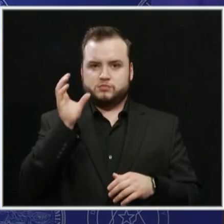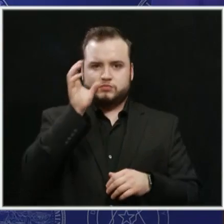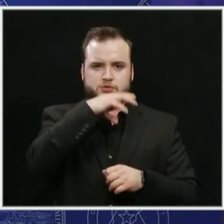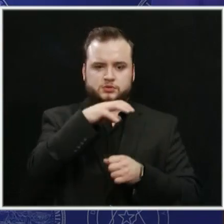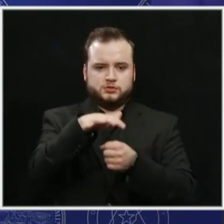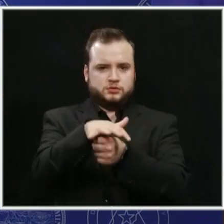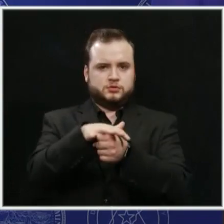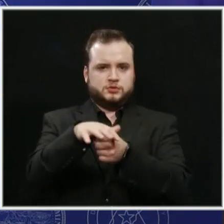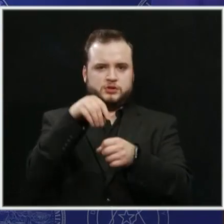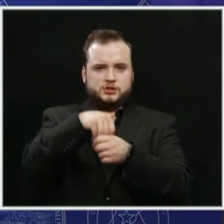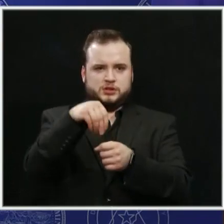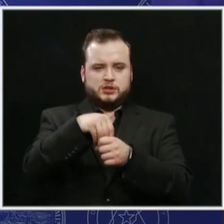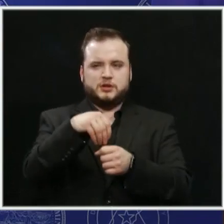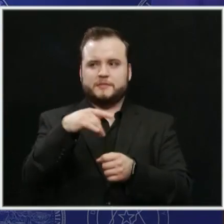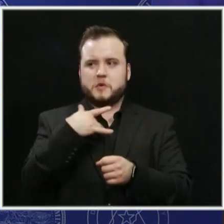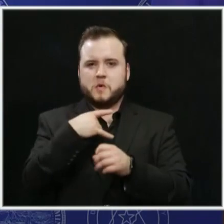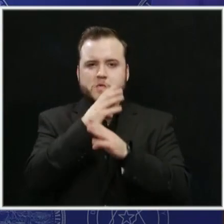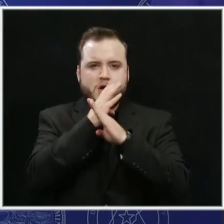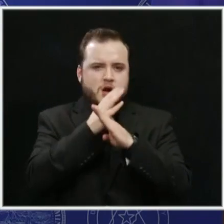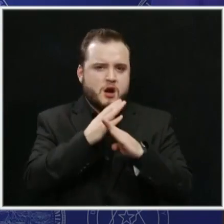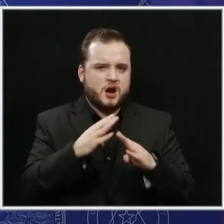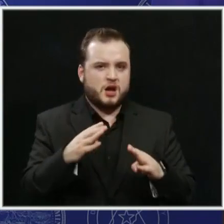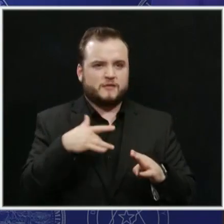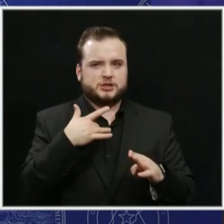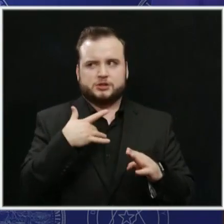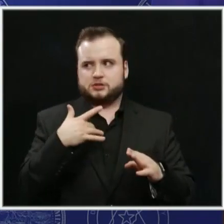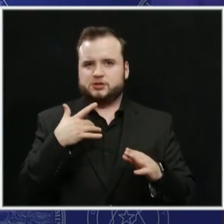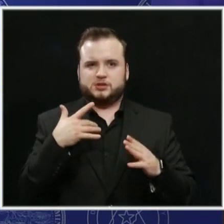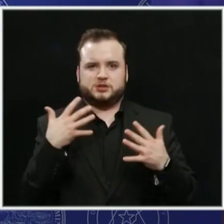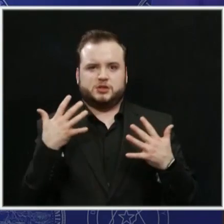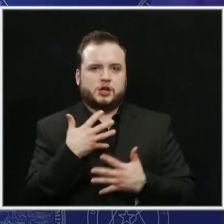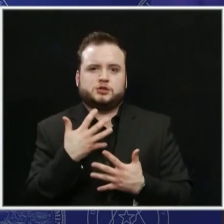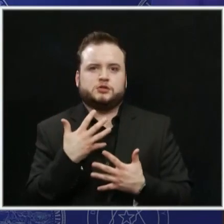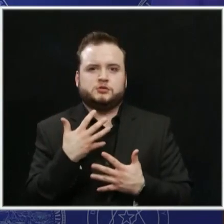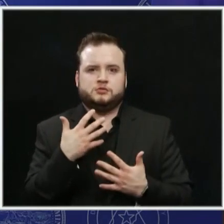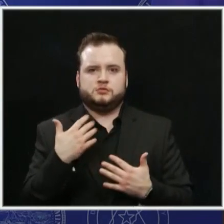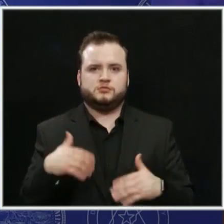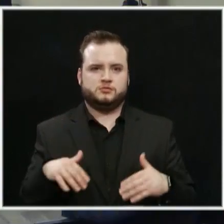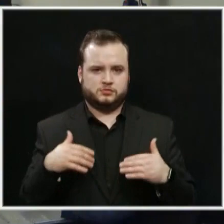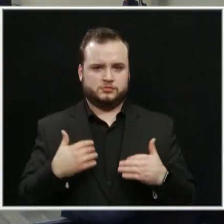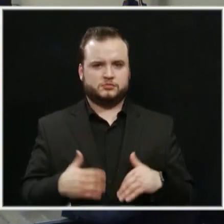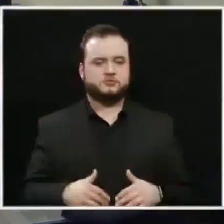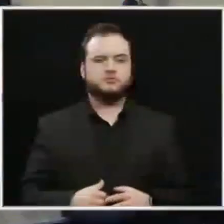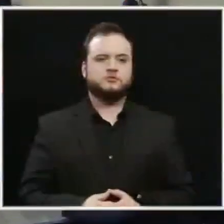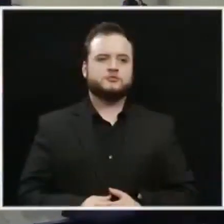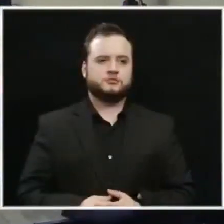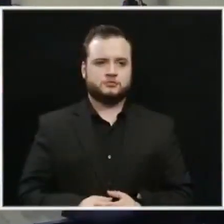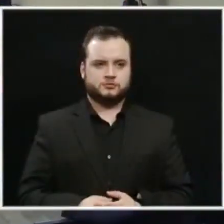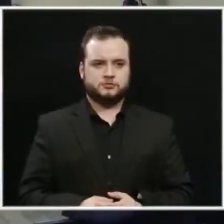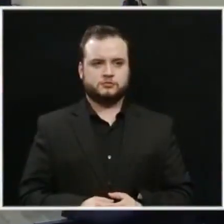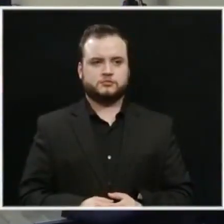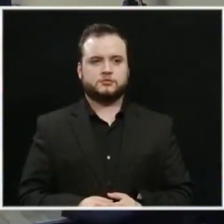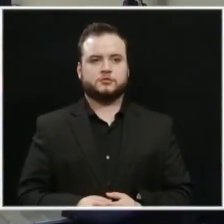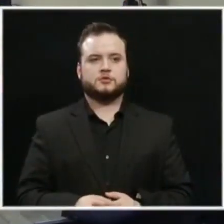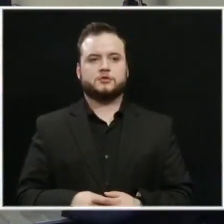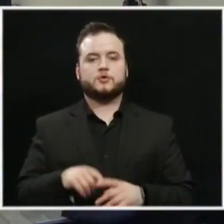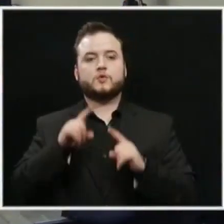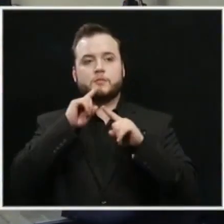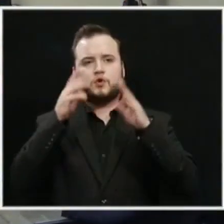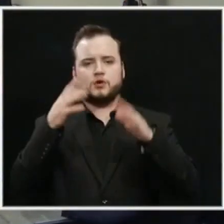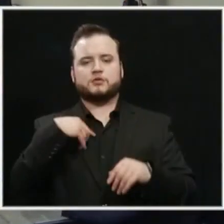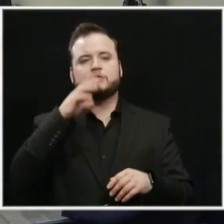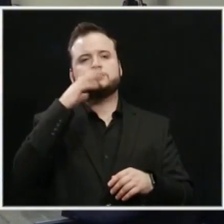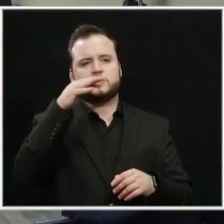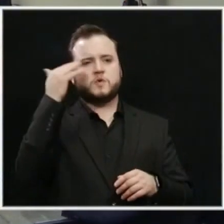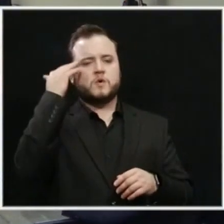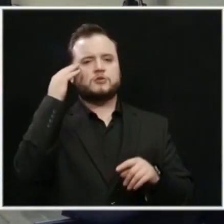very scary. I'm sure you're familiar with the various models. Some show we're going to hit a peak in late April. The state model